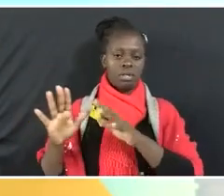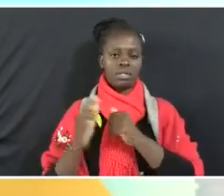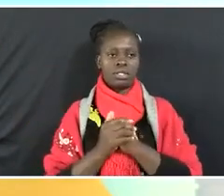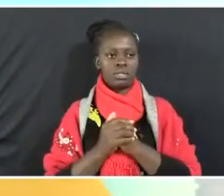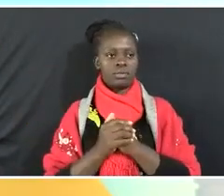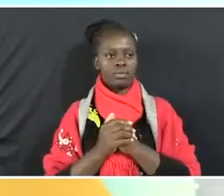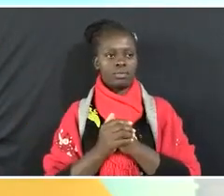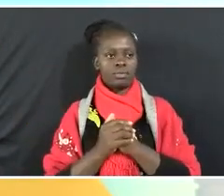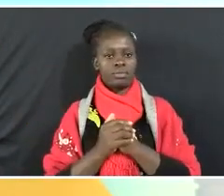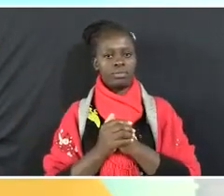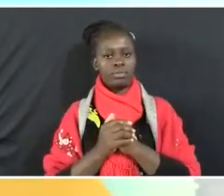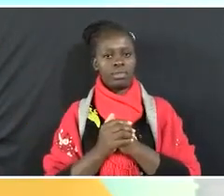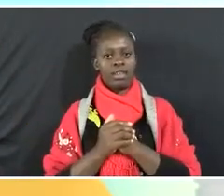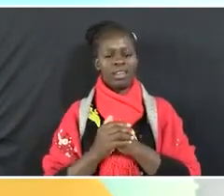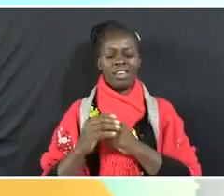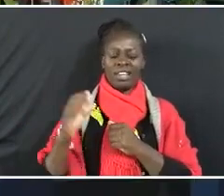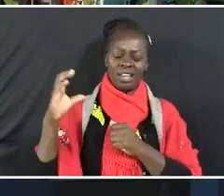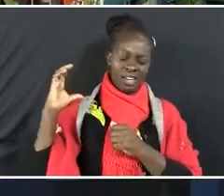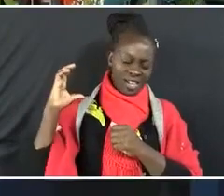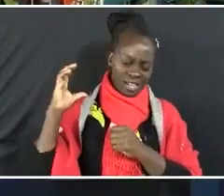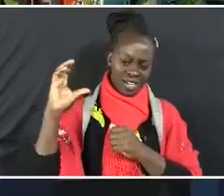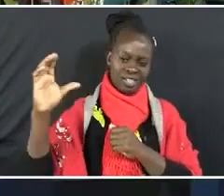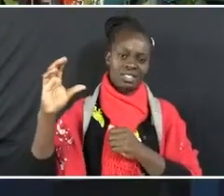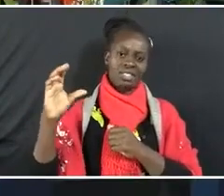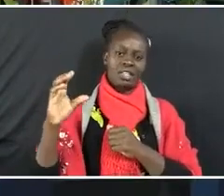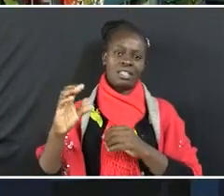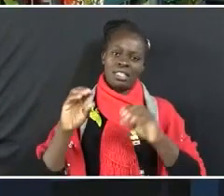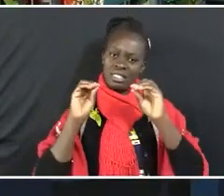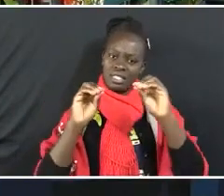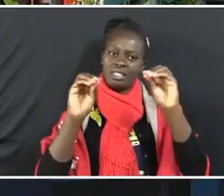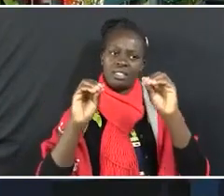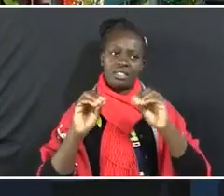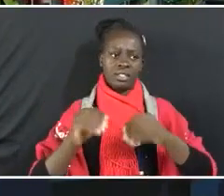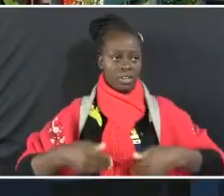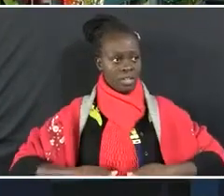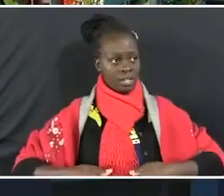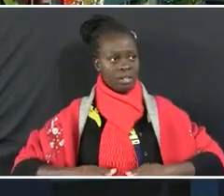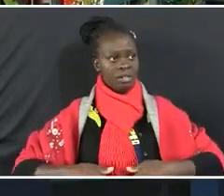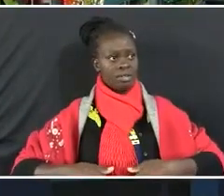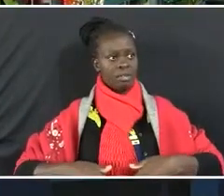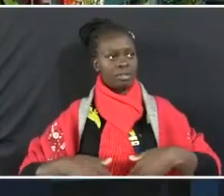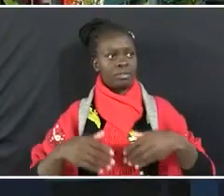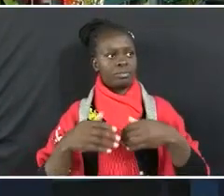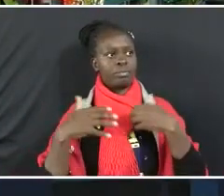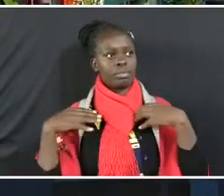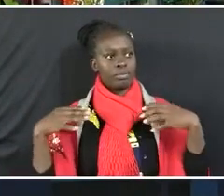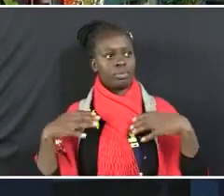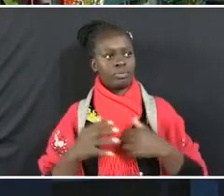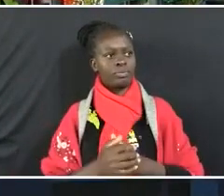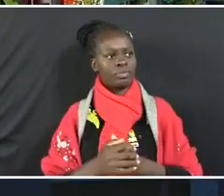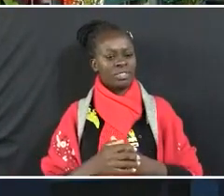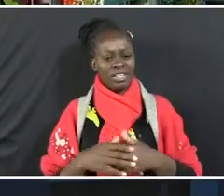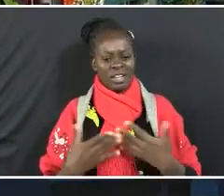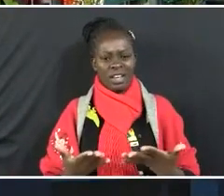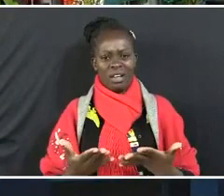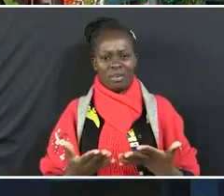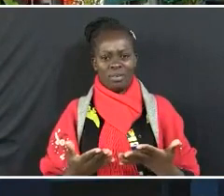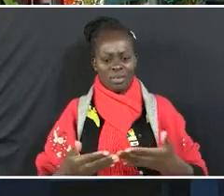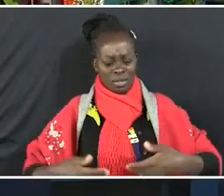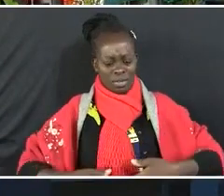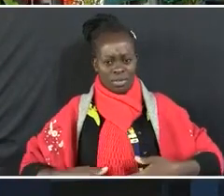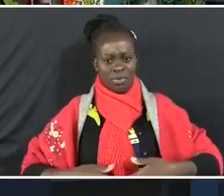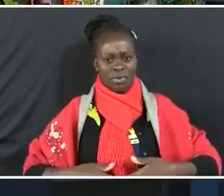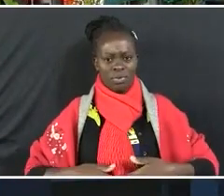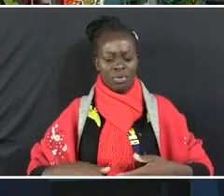Invest in character development of young people. We cannot have ambassadors washing cars for them to raise money to go